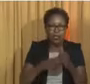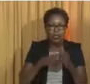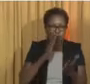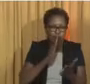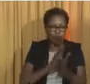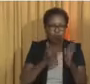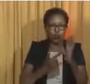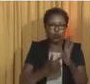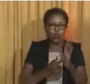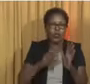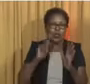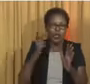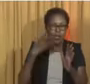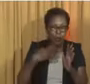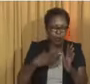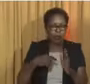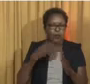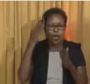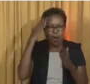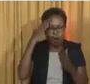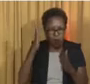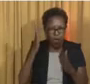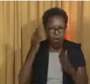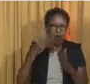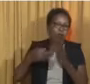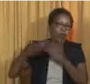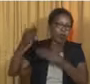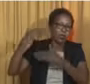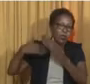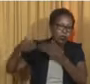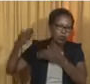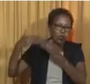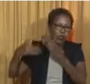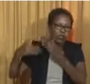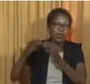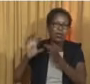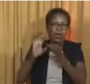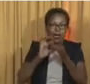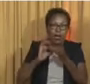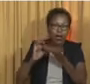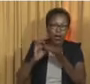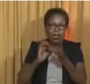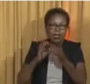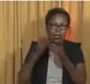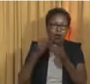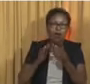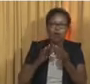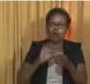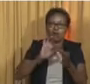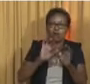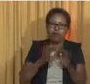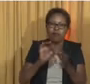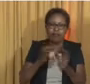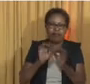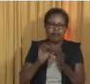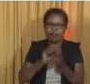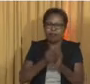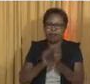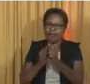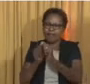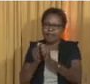were alive to the historical legacy of the culture of hyper amendment in the